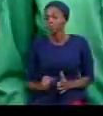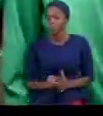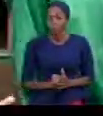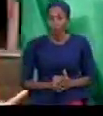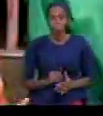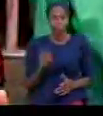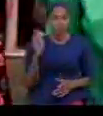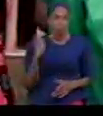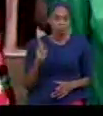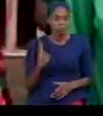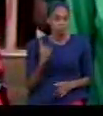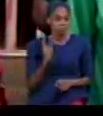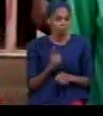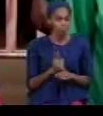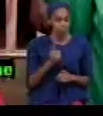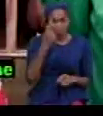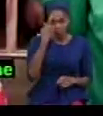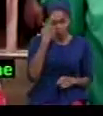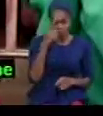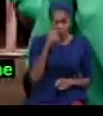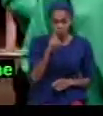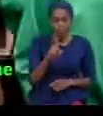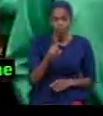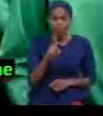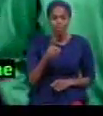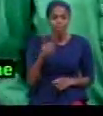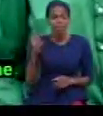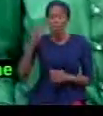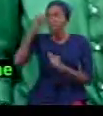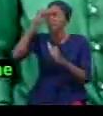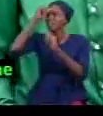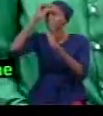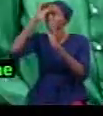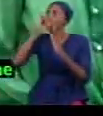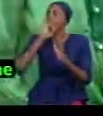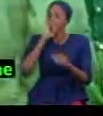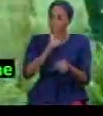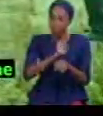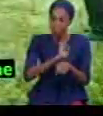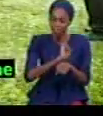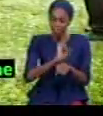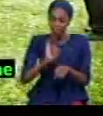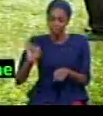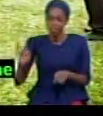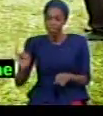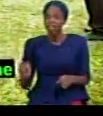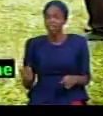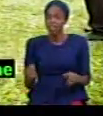you. The Father is walking.